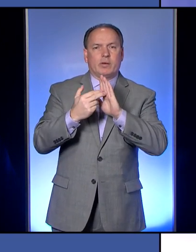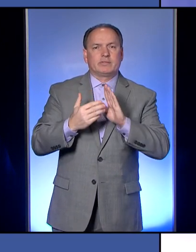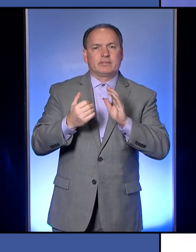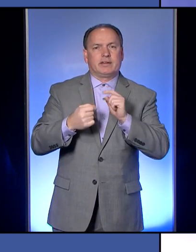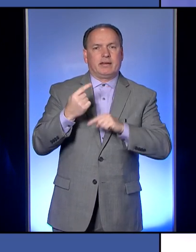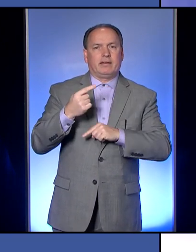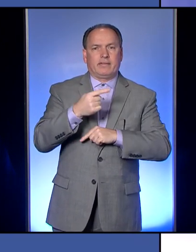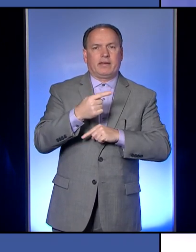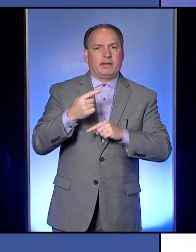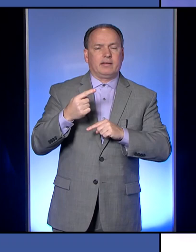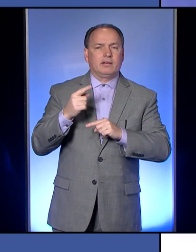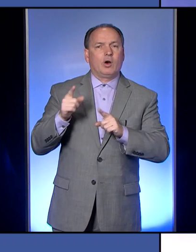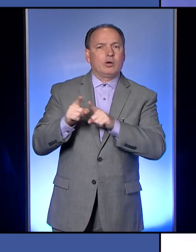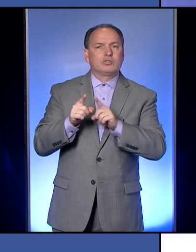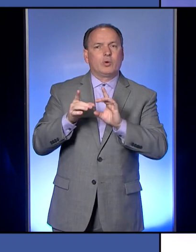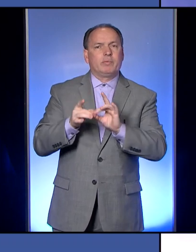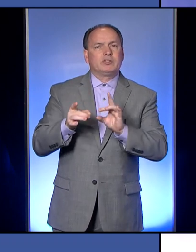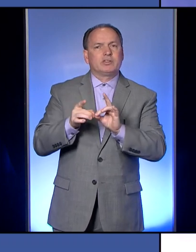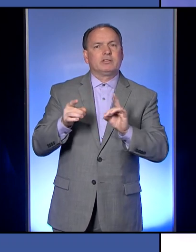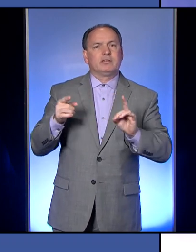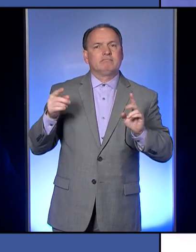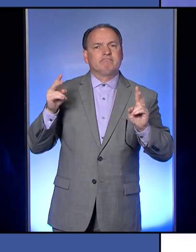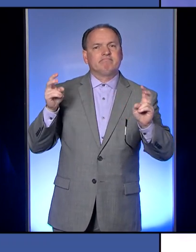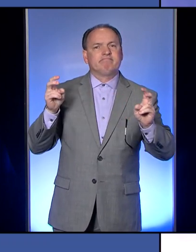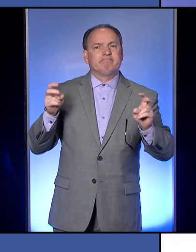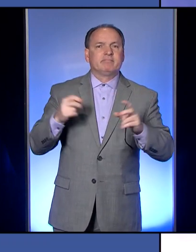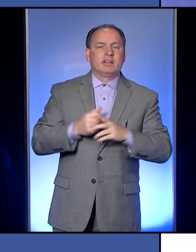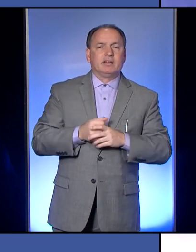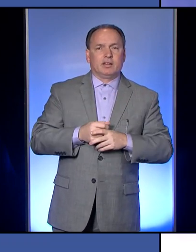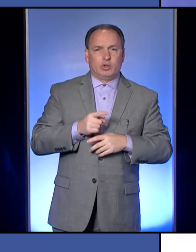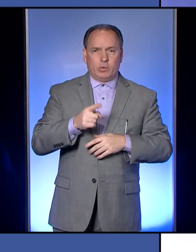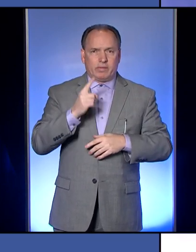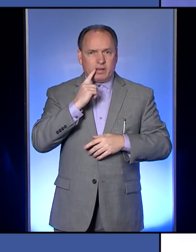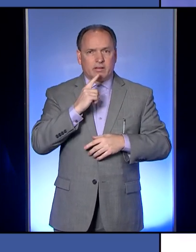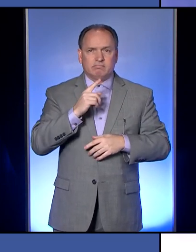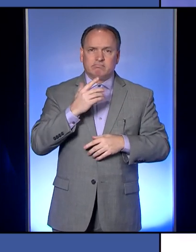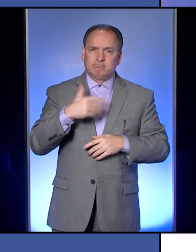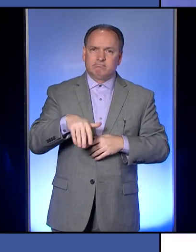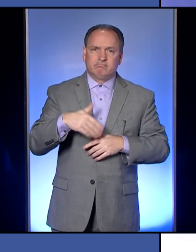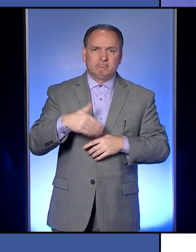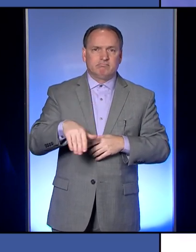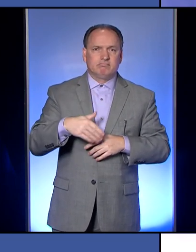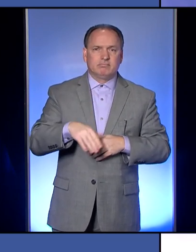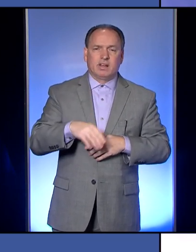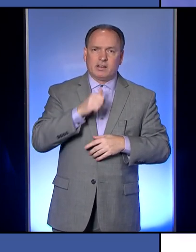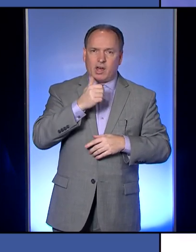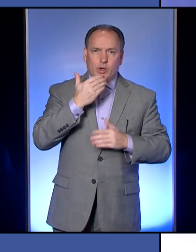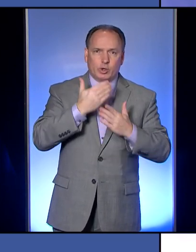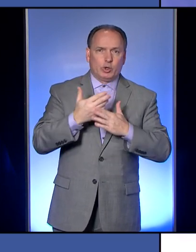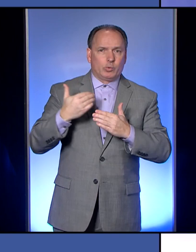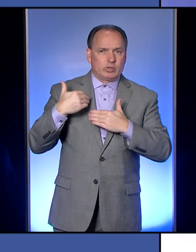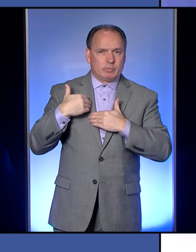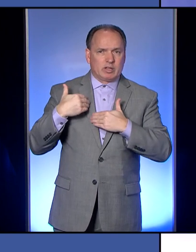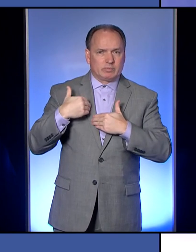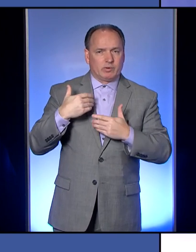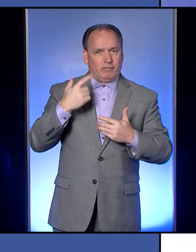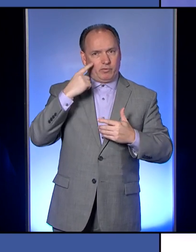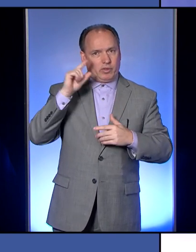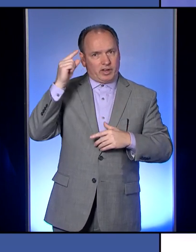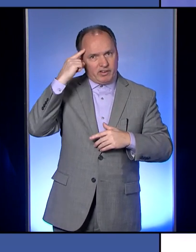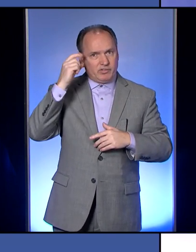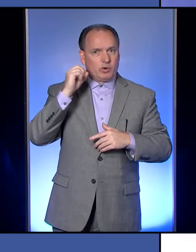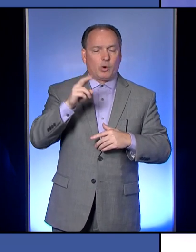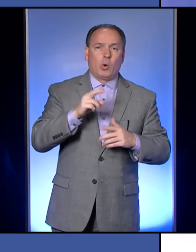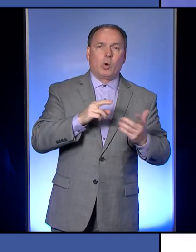they also mentioned this. Do you think it's a little irresponsible on the governor's behalf or Wabtec to operate